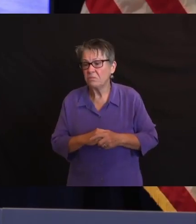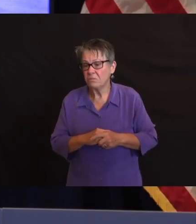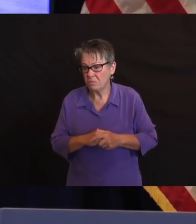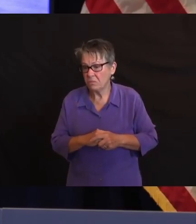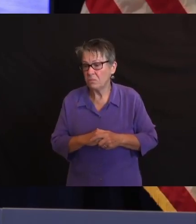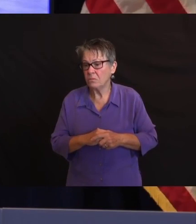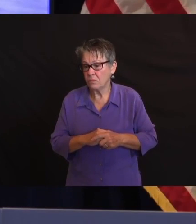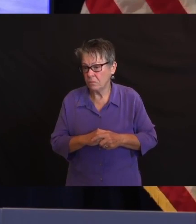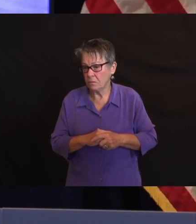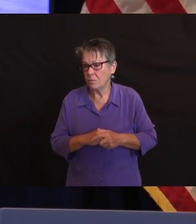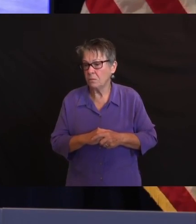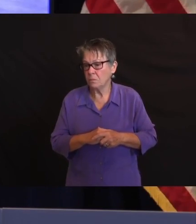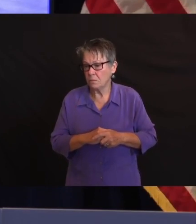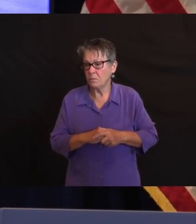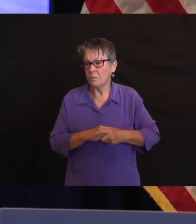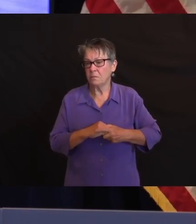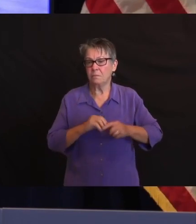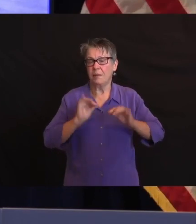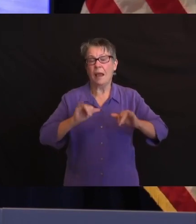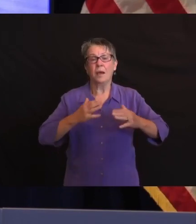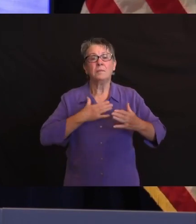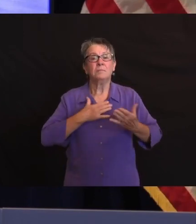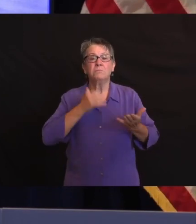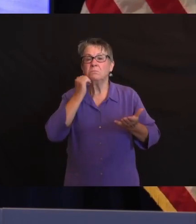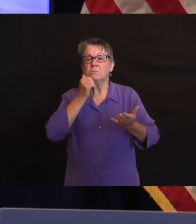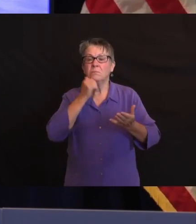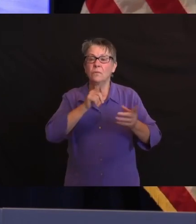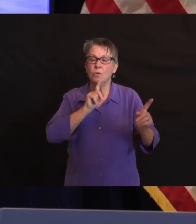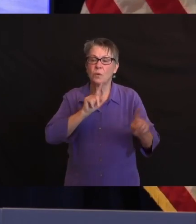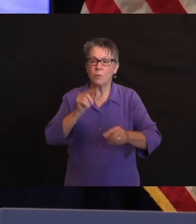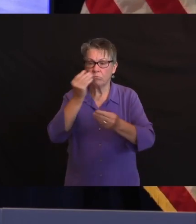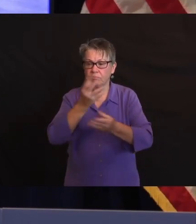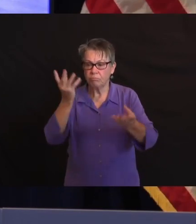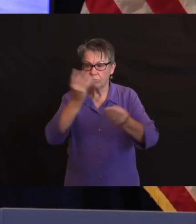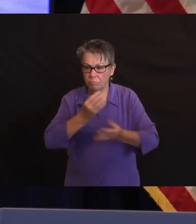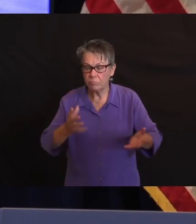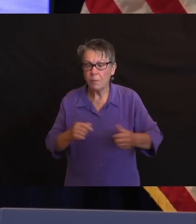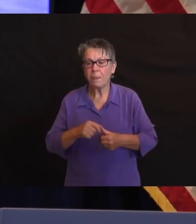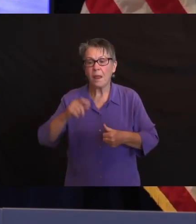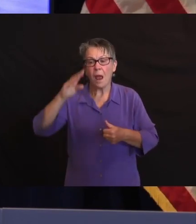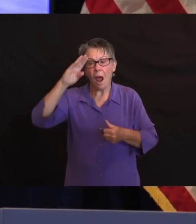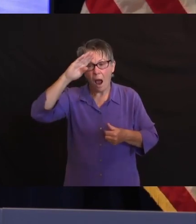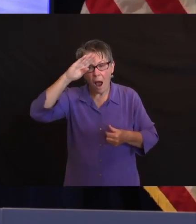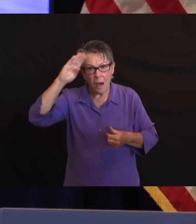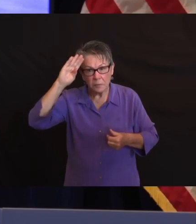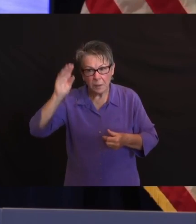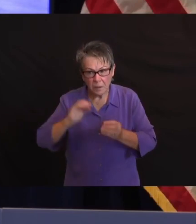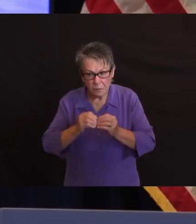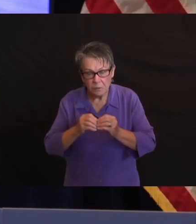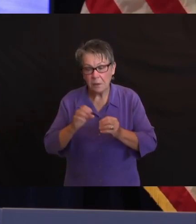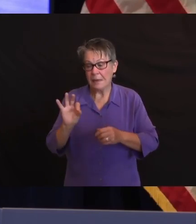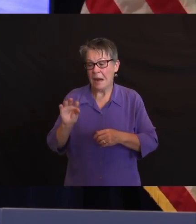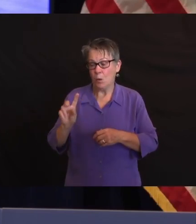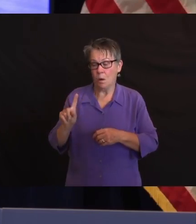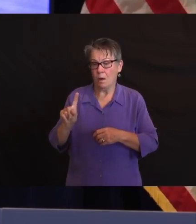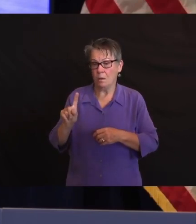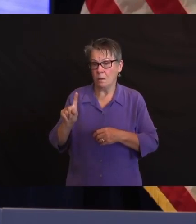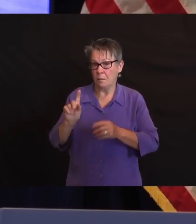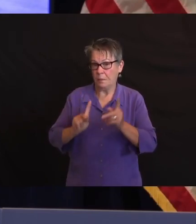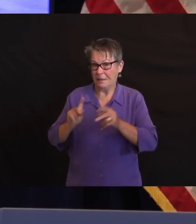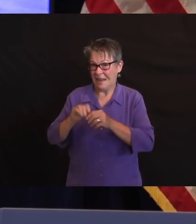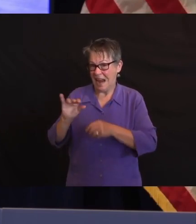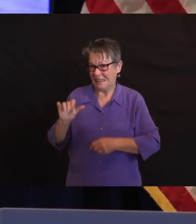hospitalizations, 91 individuals in critical care, which is slightly up, and 43% of those patients are